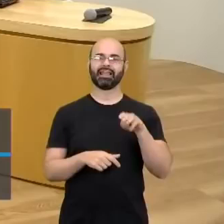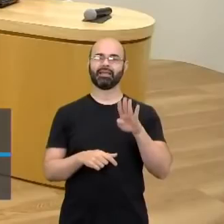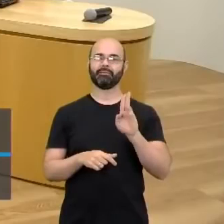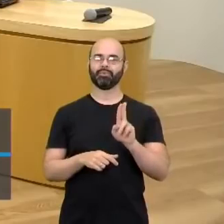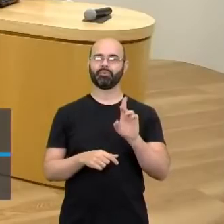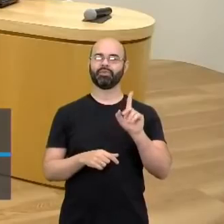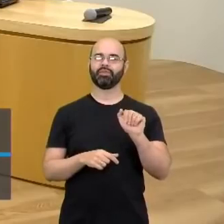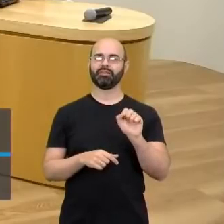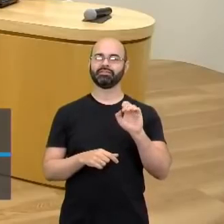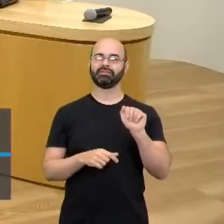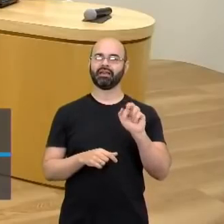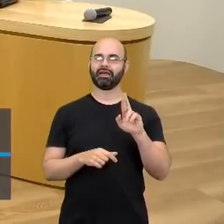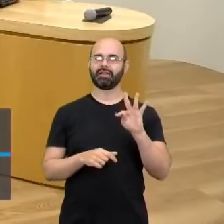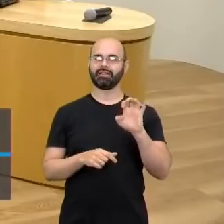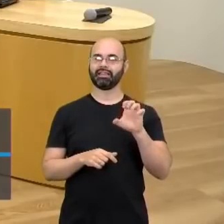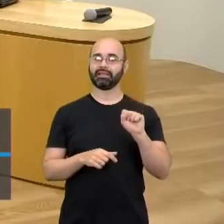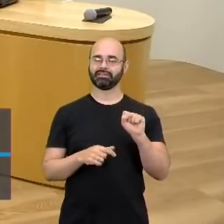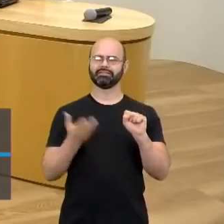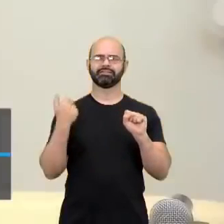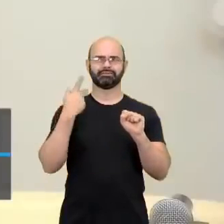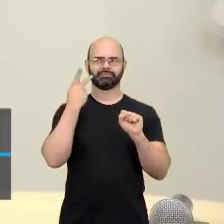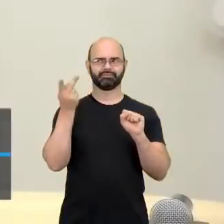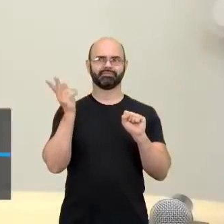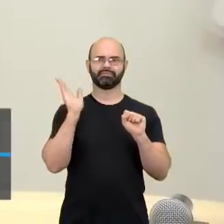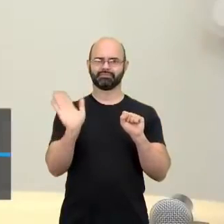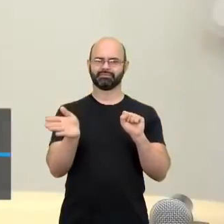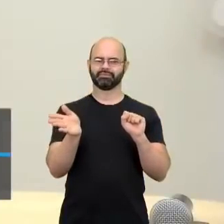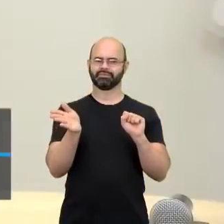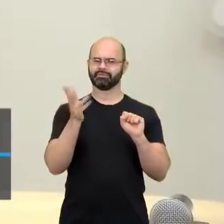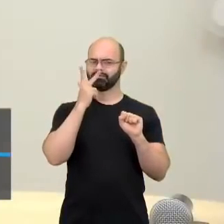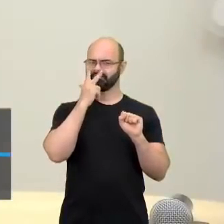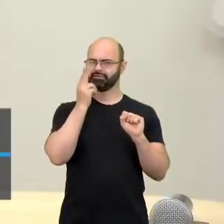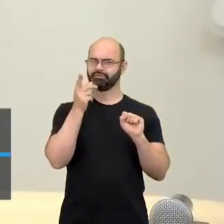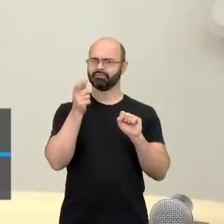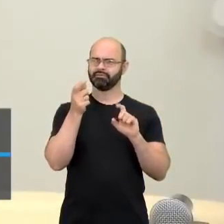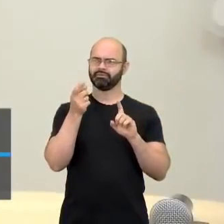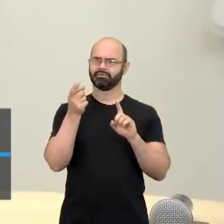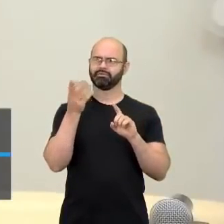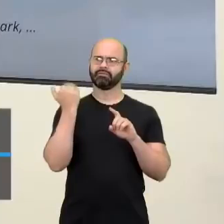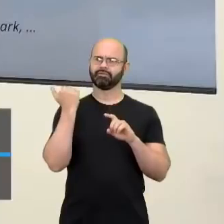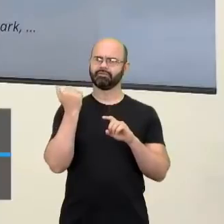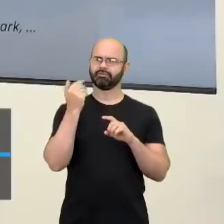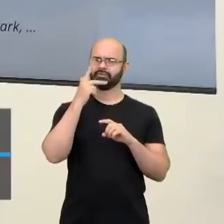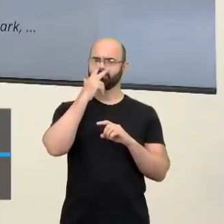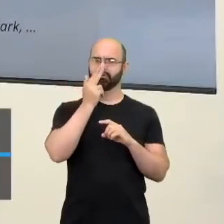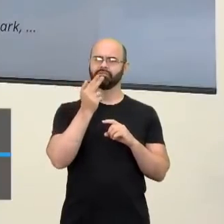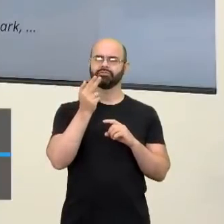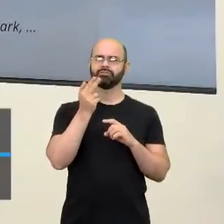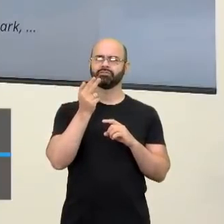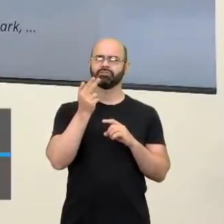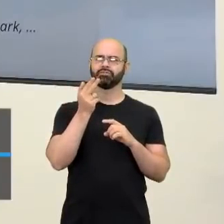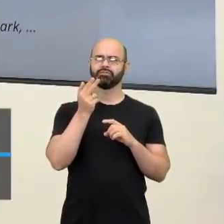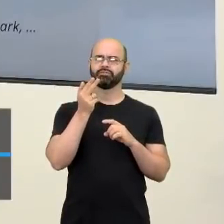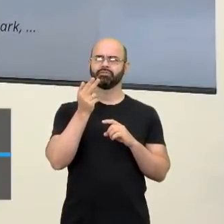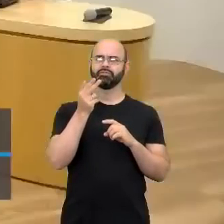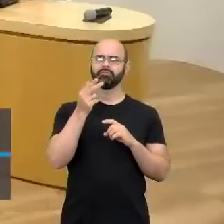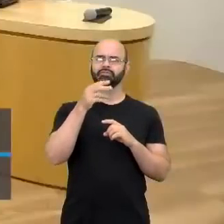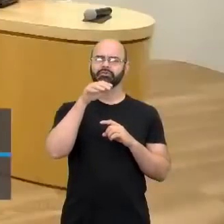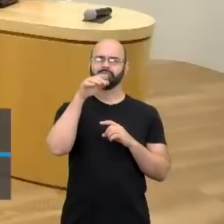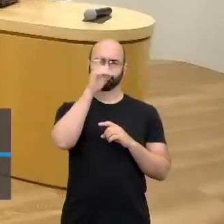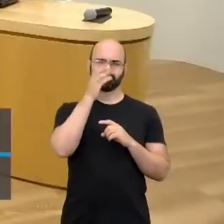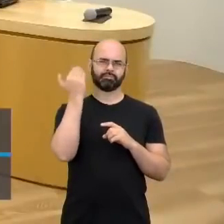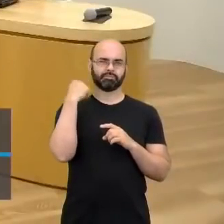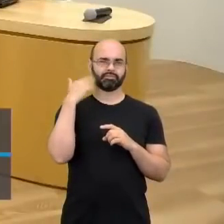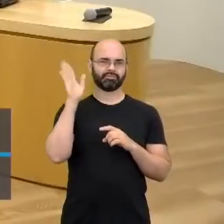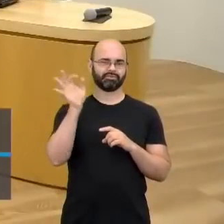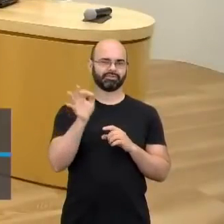Very nice. Okay. I visited there last Sunday. Last Sunday. Okay. So very nice. It's a nice place, yes, full of things